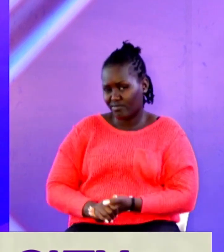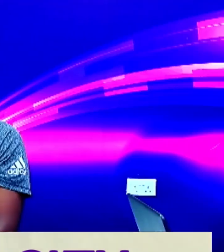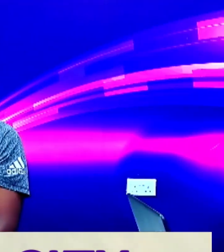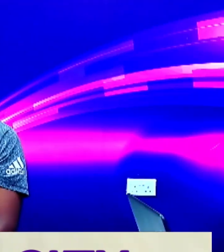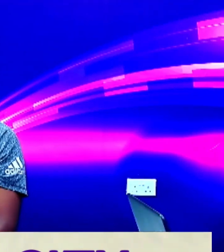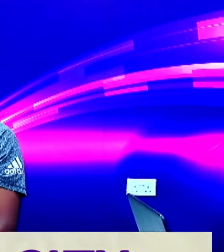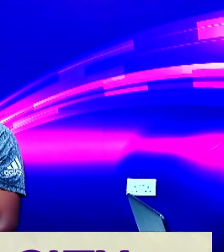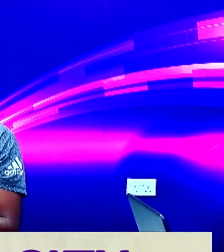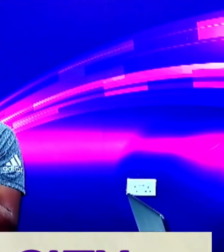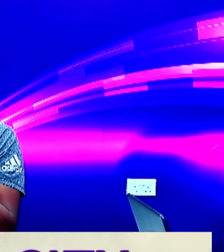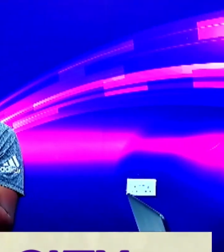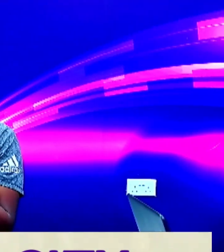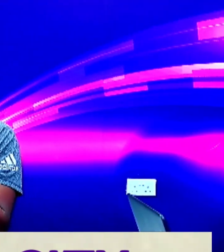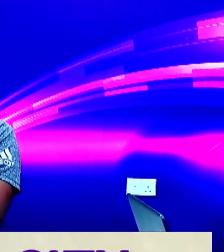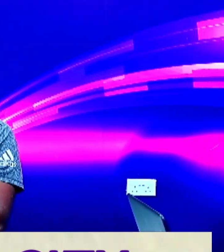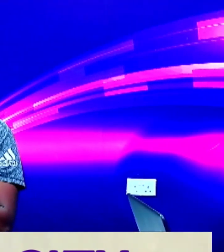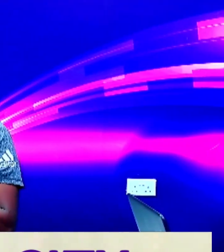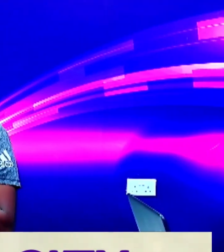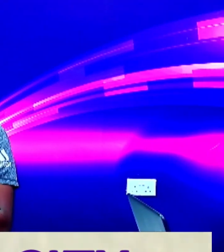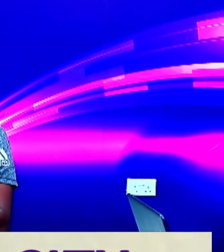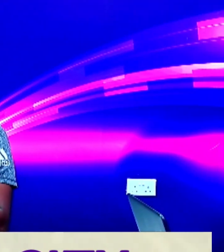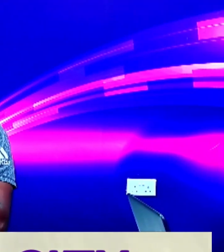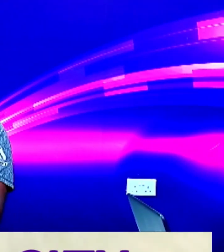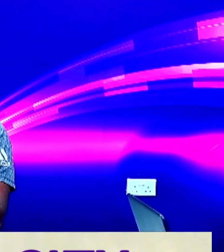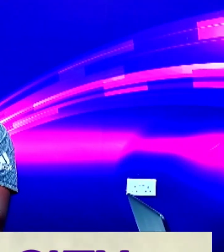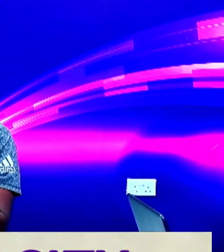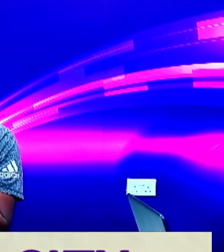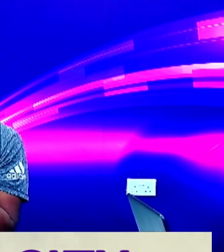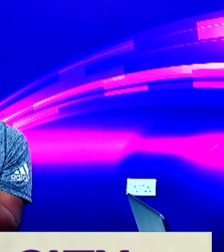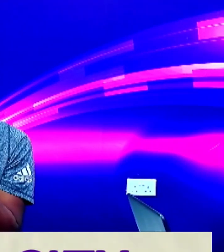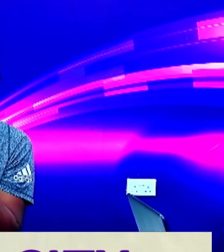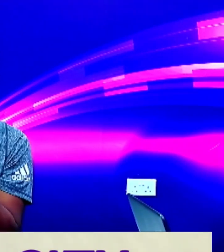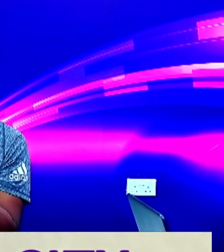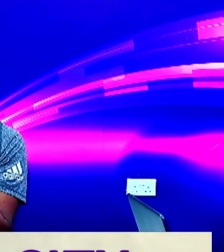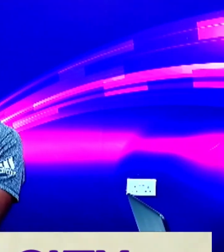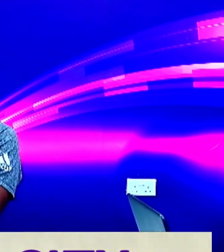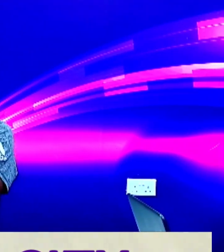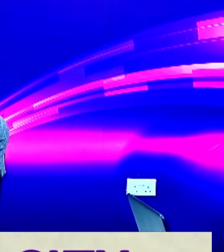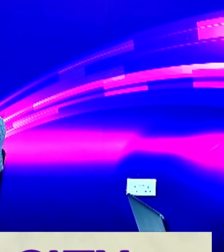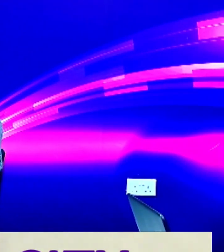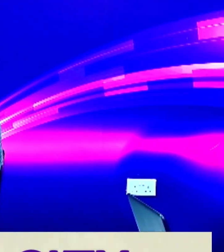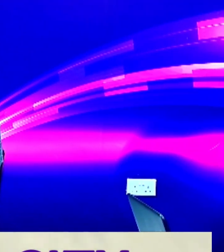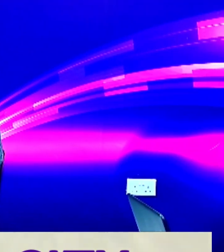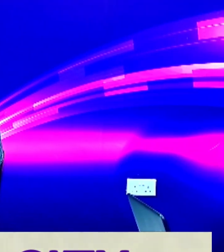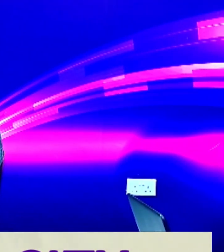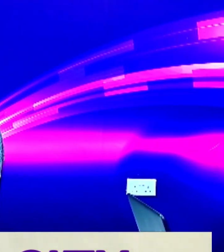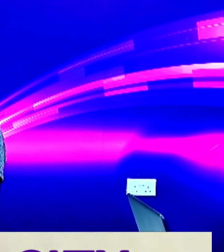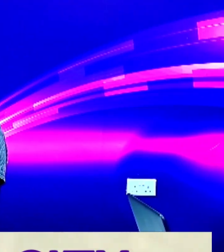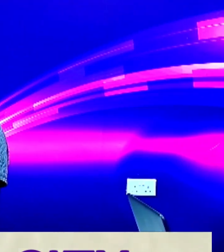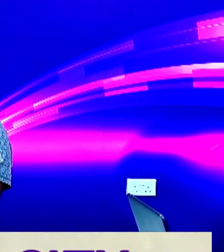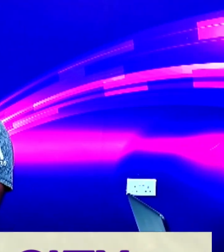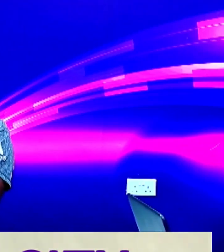Thank you again. My general view and my understanding about Tanzania and also Burkina